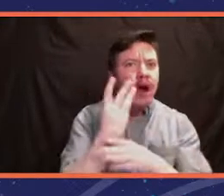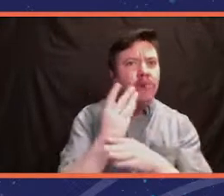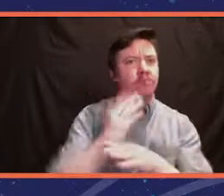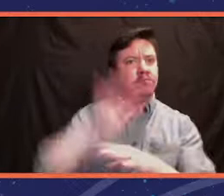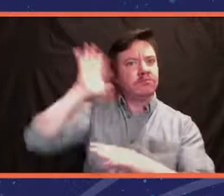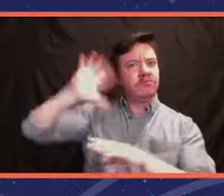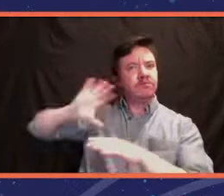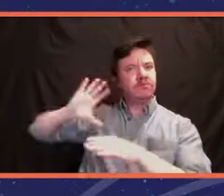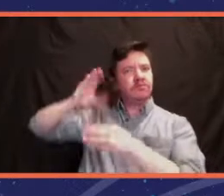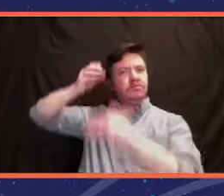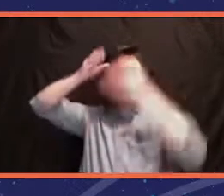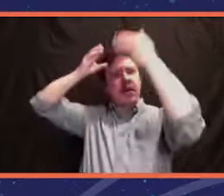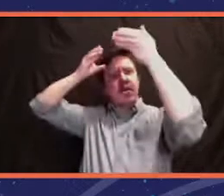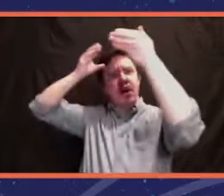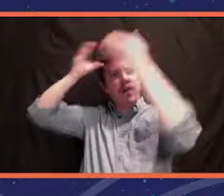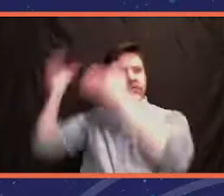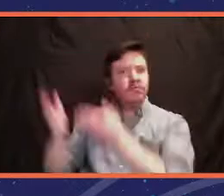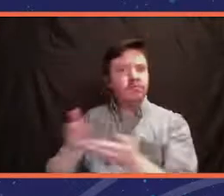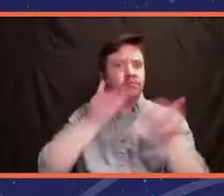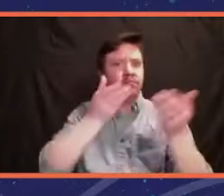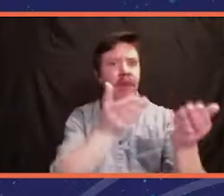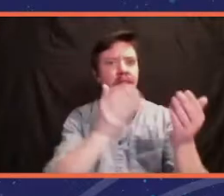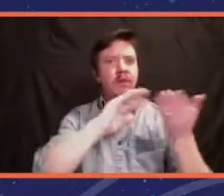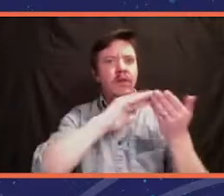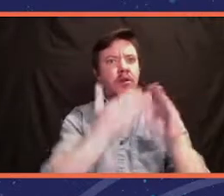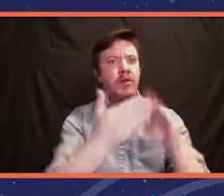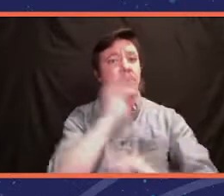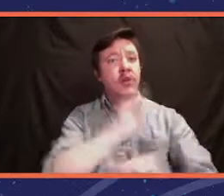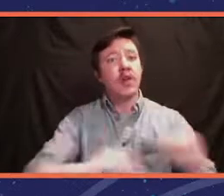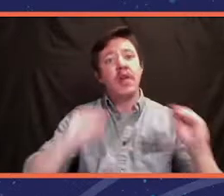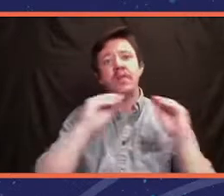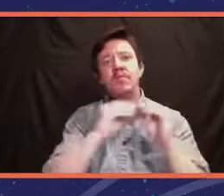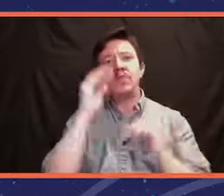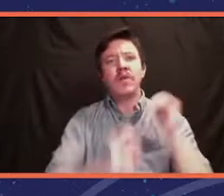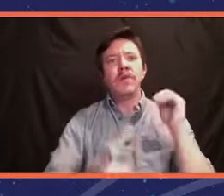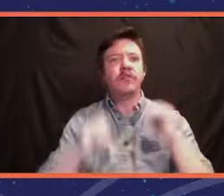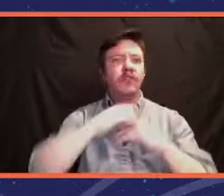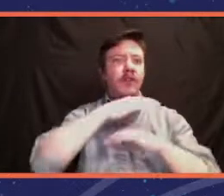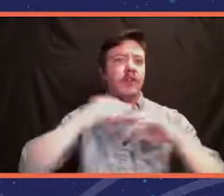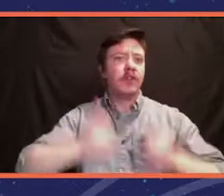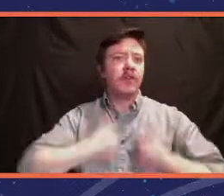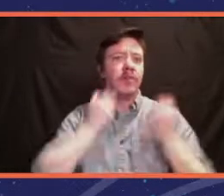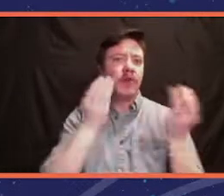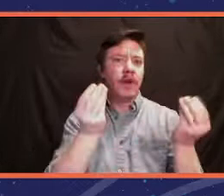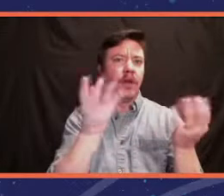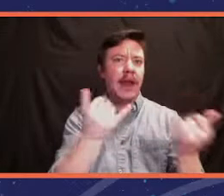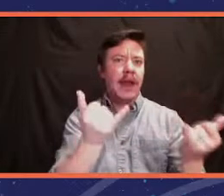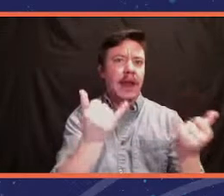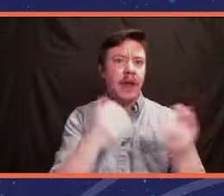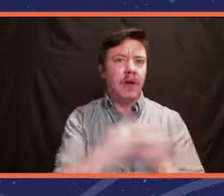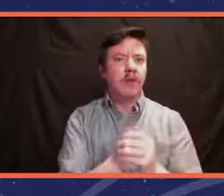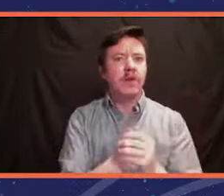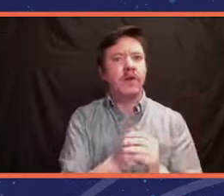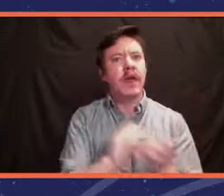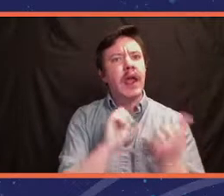community. And then it became more because it's more than just indigenous people living on the land now. And it's like, how do we